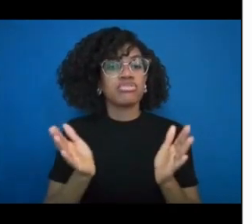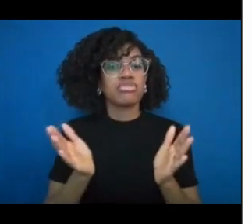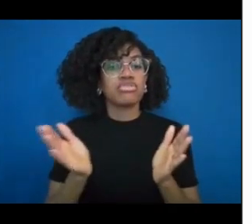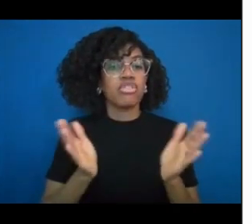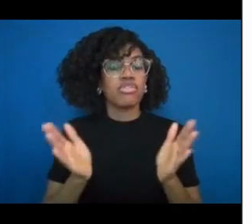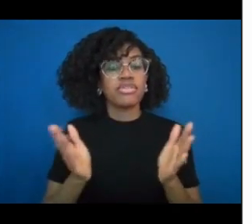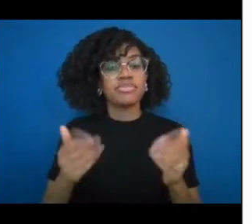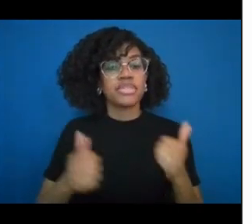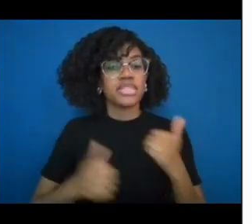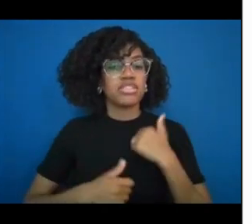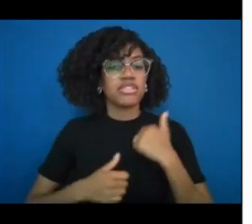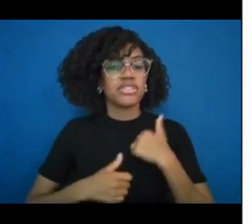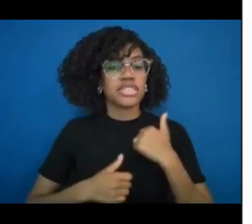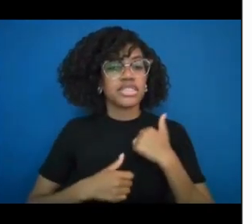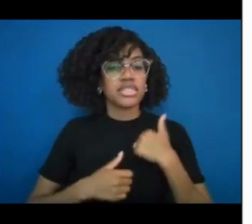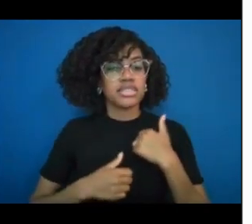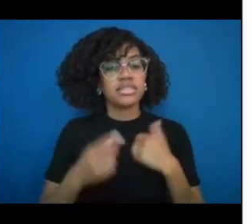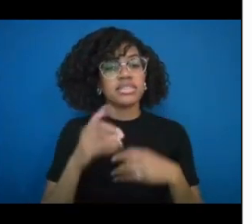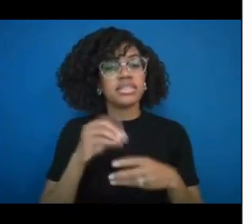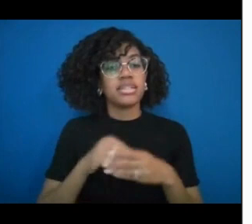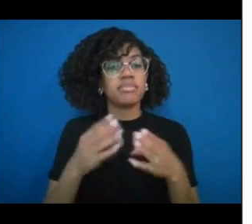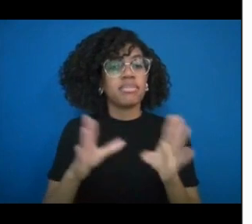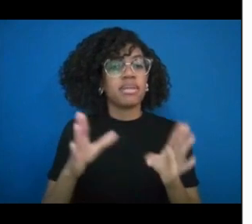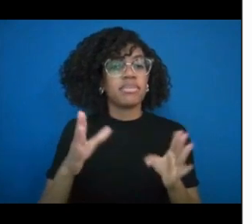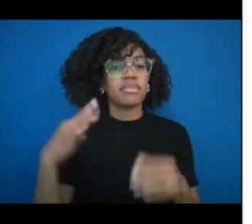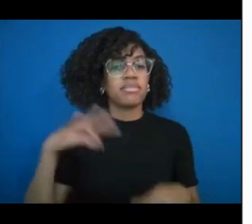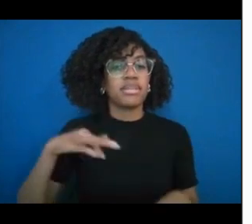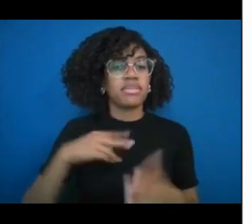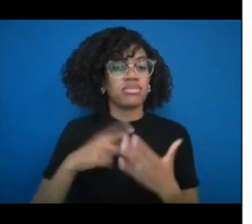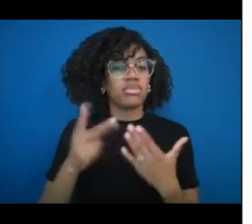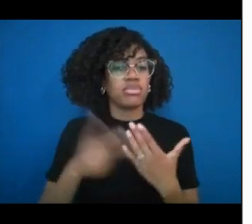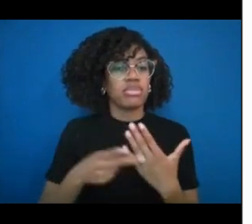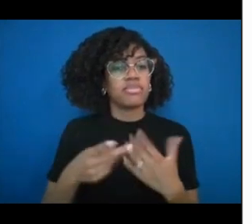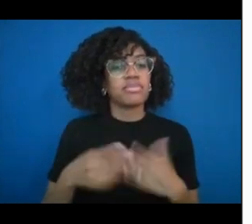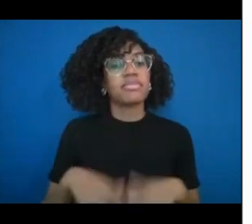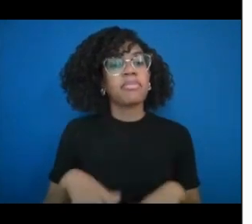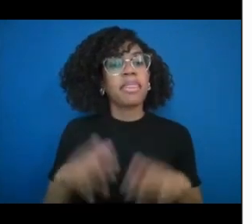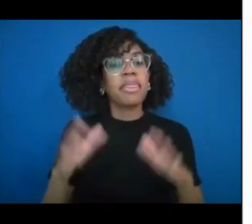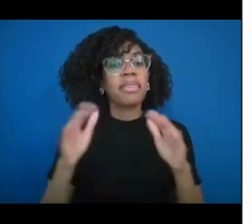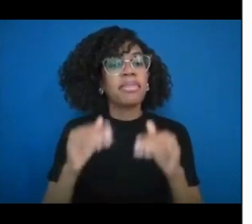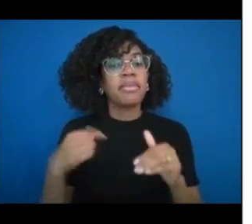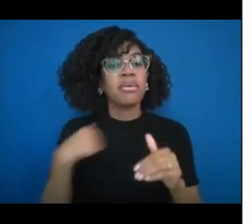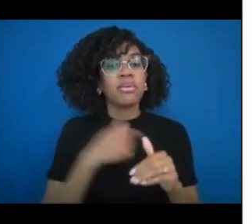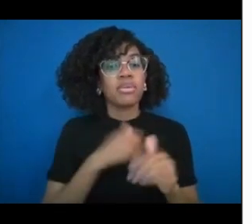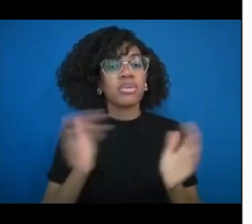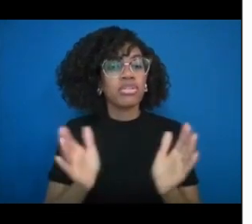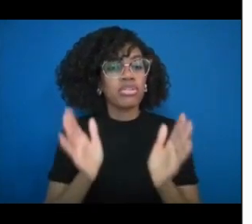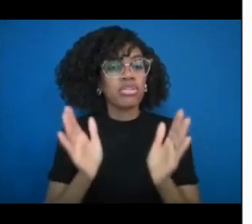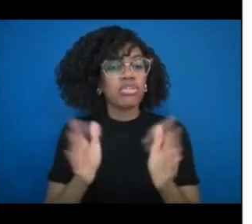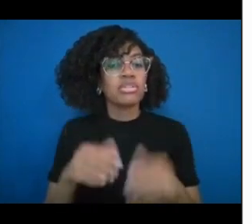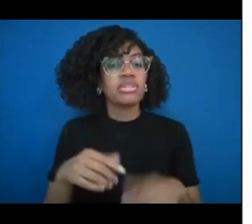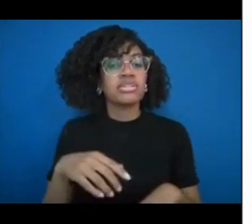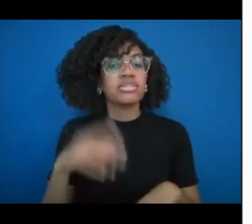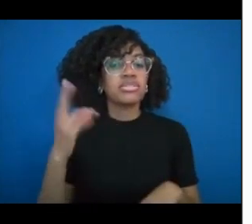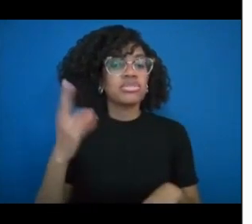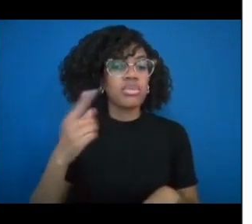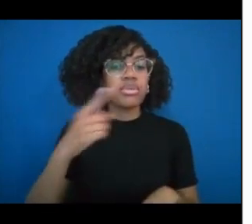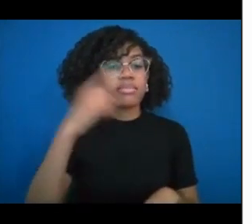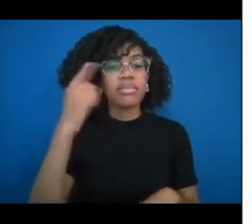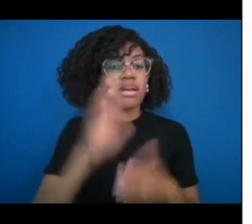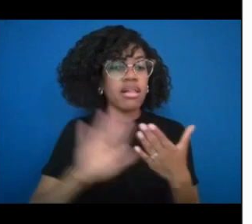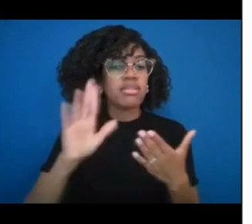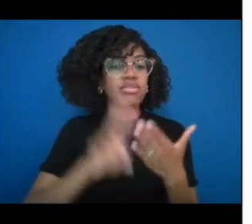with historically Black colleges and universities, tribal colleges and universities, other minority serving institutions,